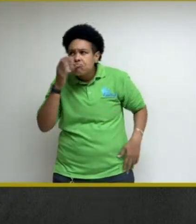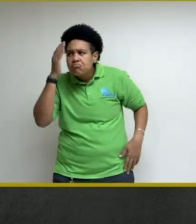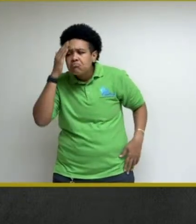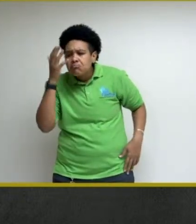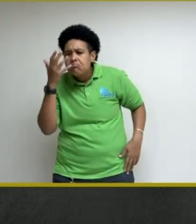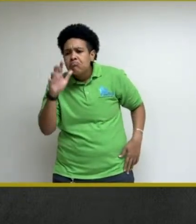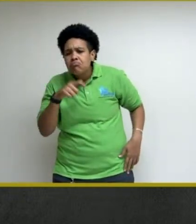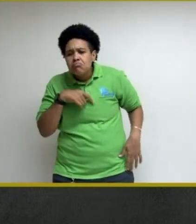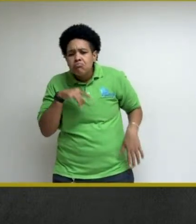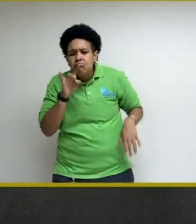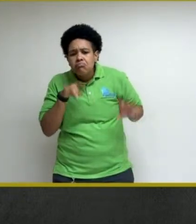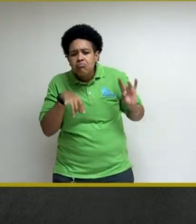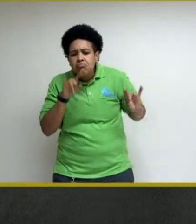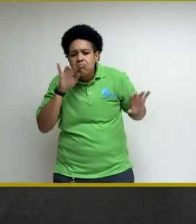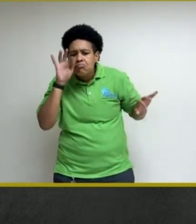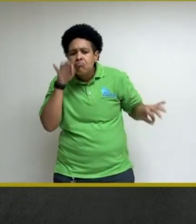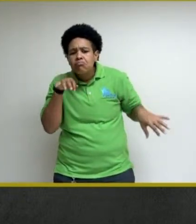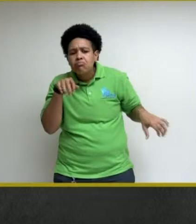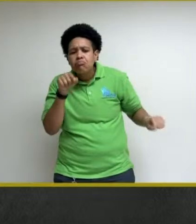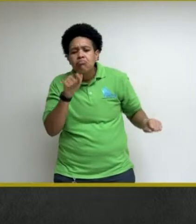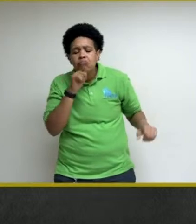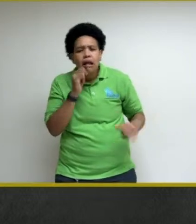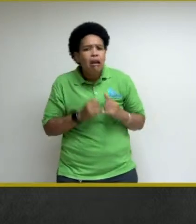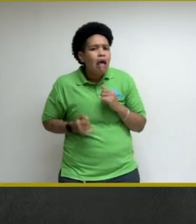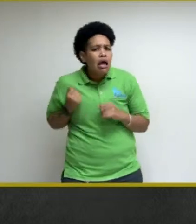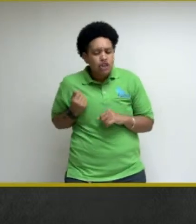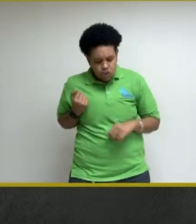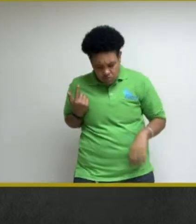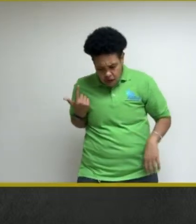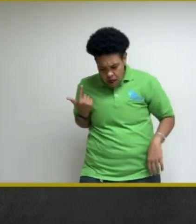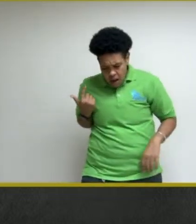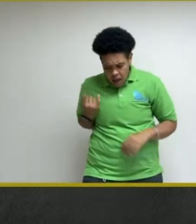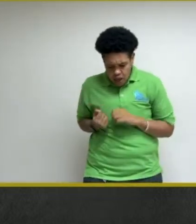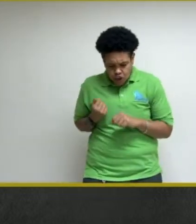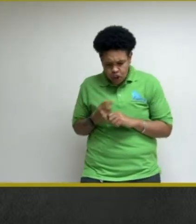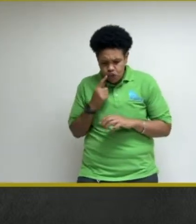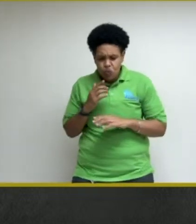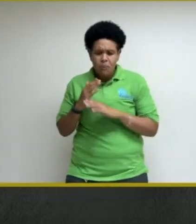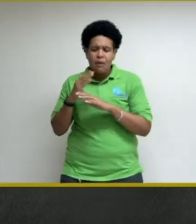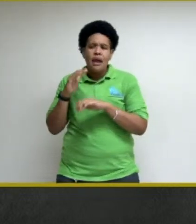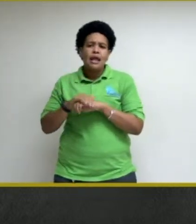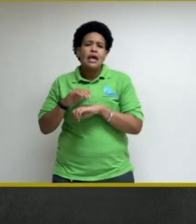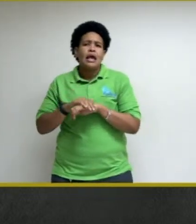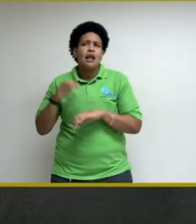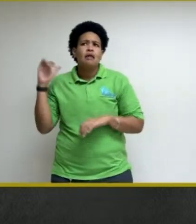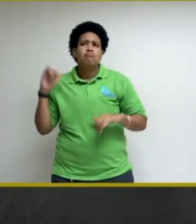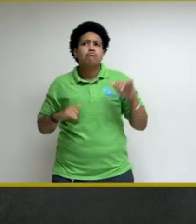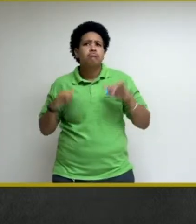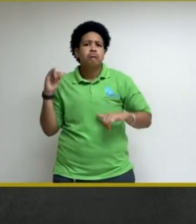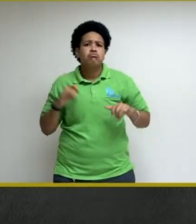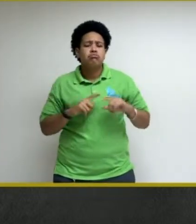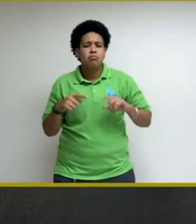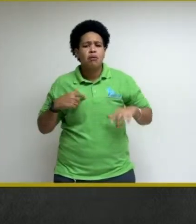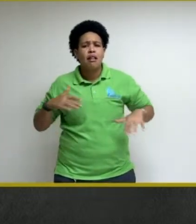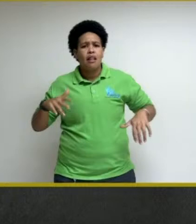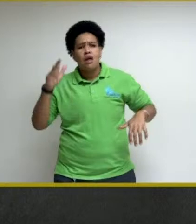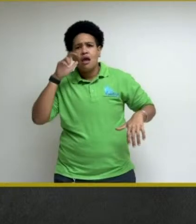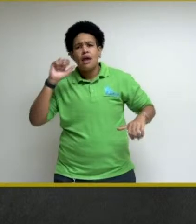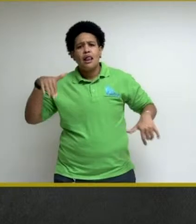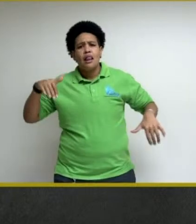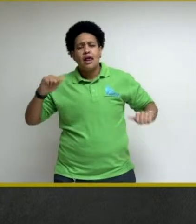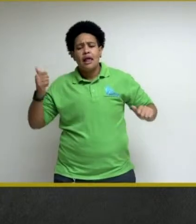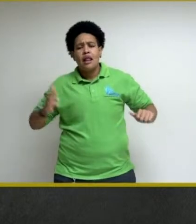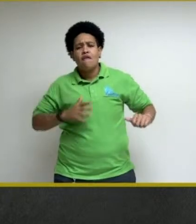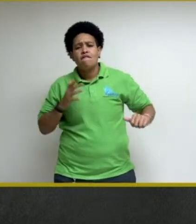we found, a decision was made late last year to ban England, but I've not heard any official word, or